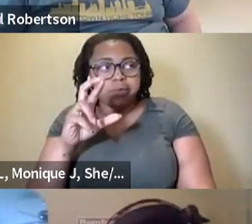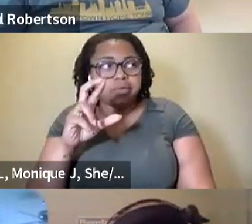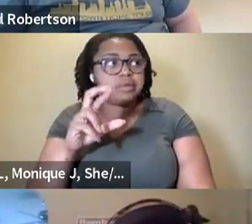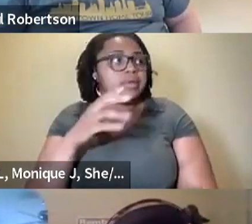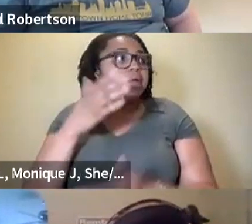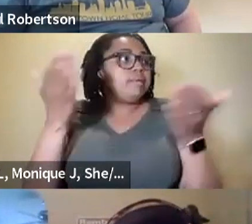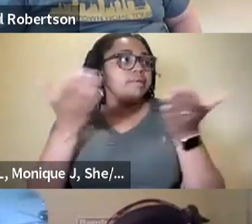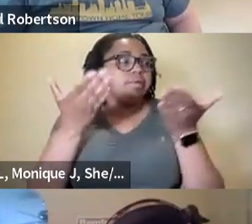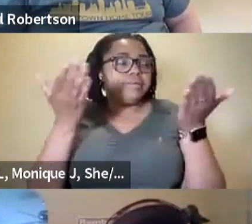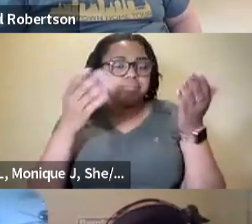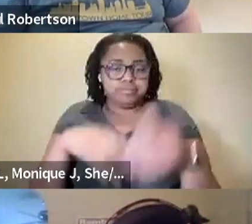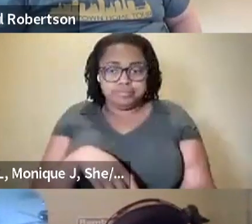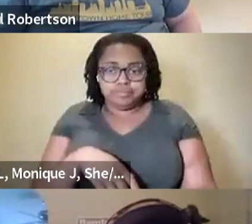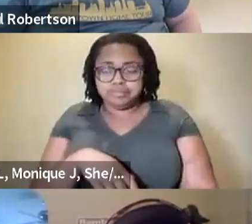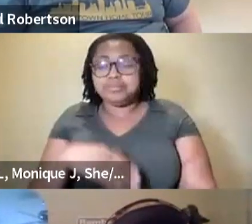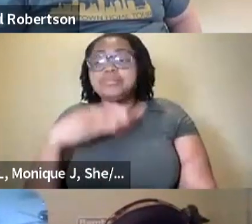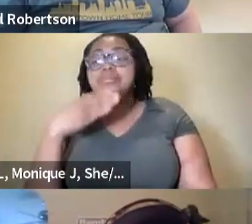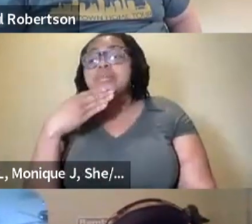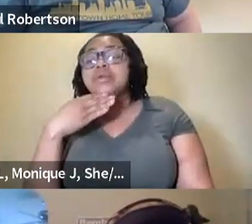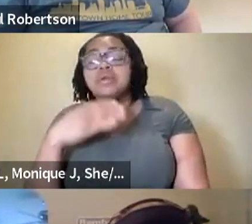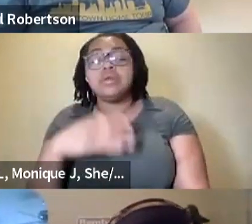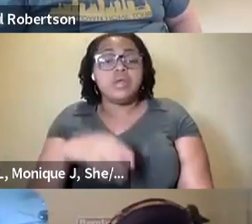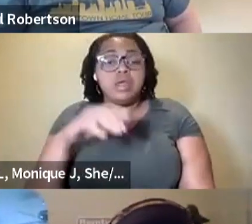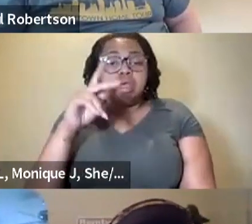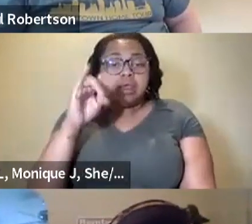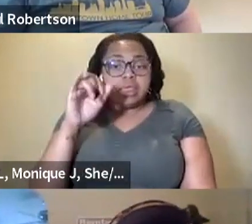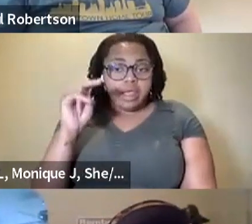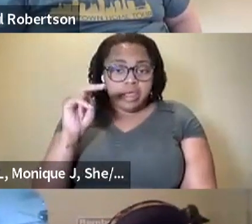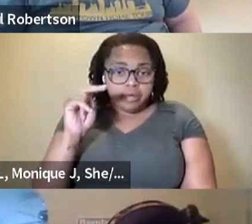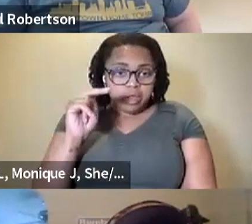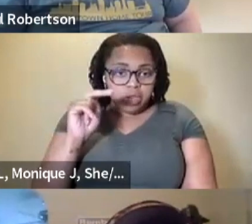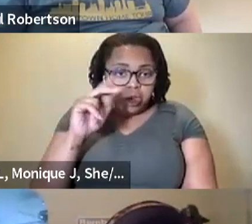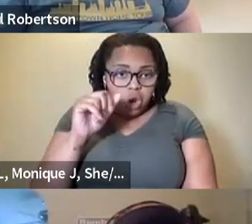Present. Thank you. Karen Lowe?